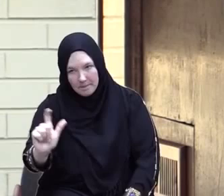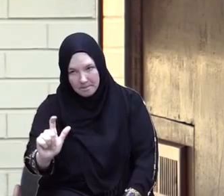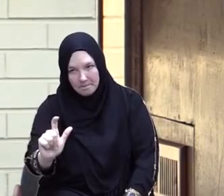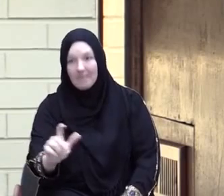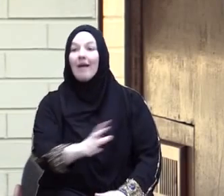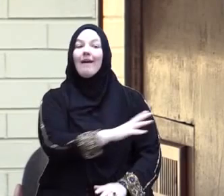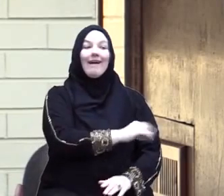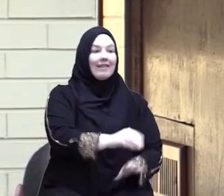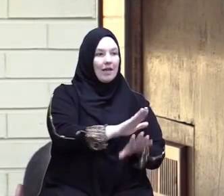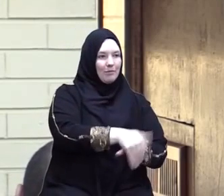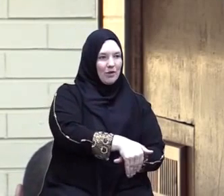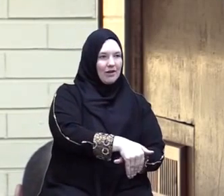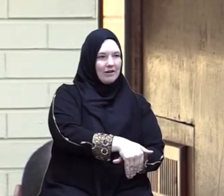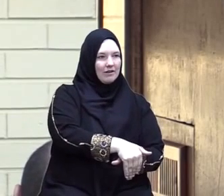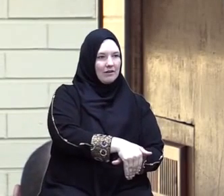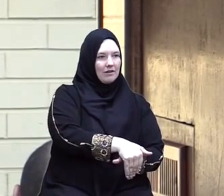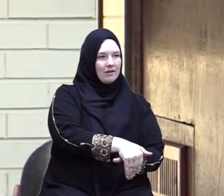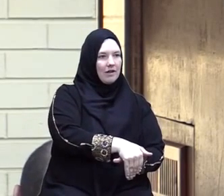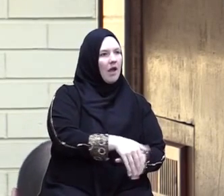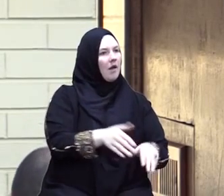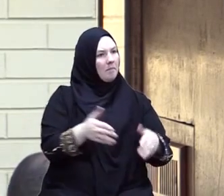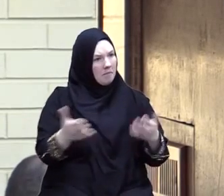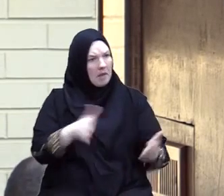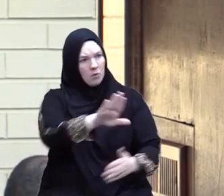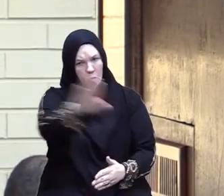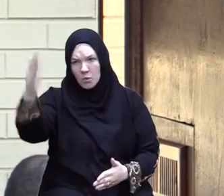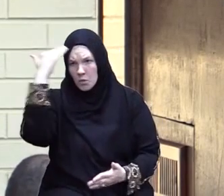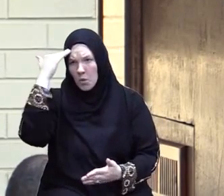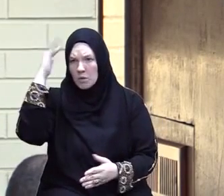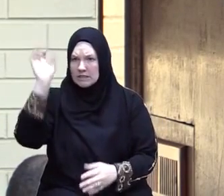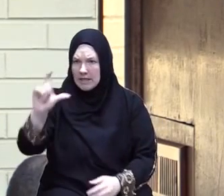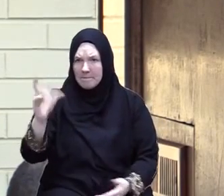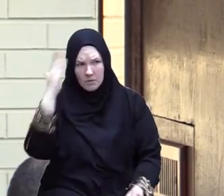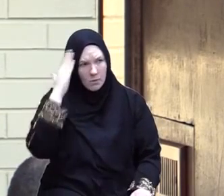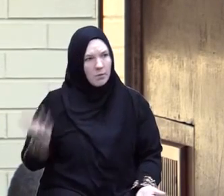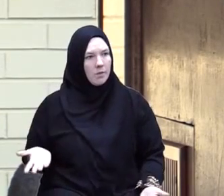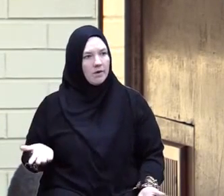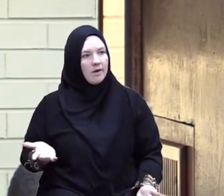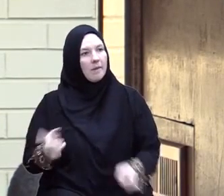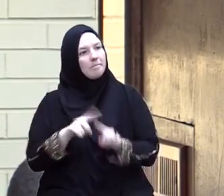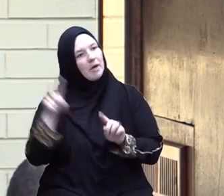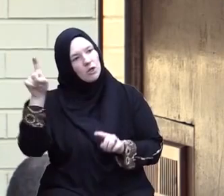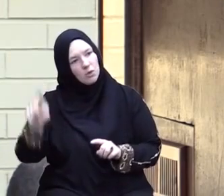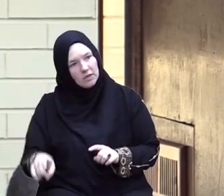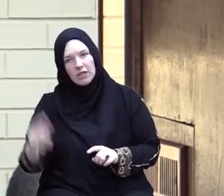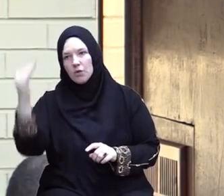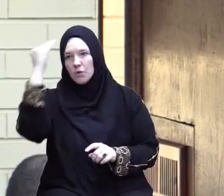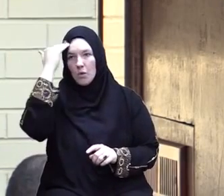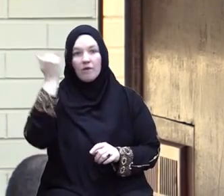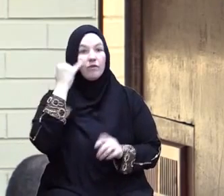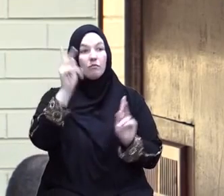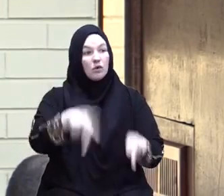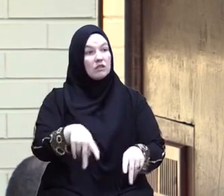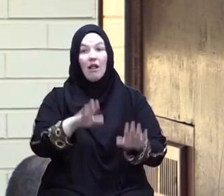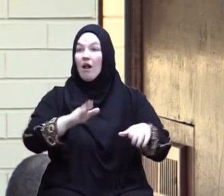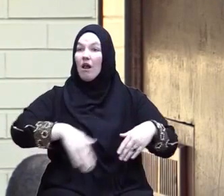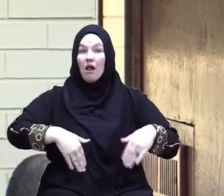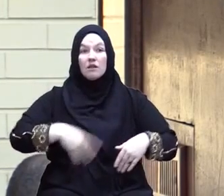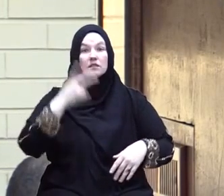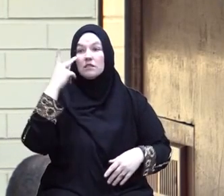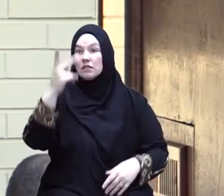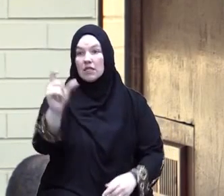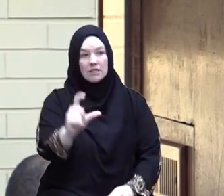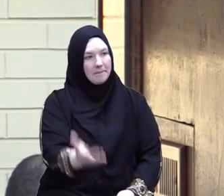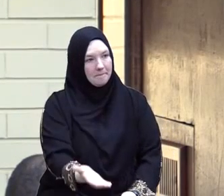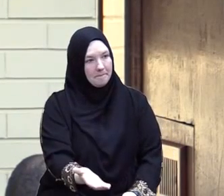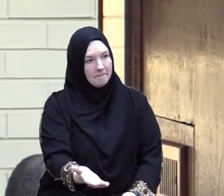out, then what do you do then with others who don't share your faith? There is a responsibility. So you need to identify them